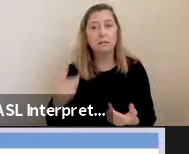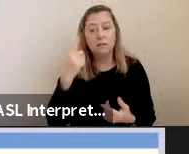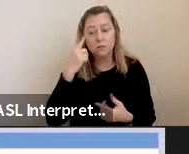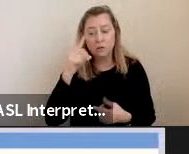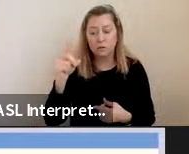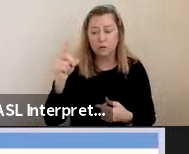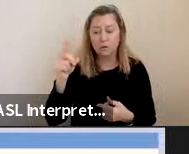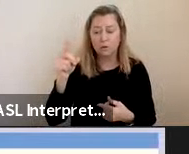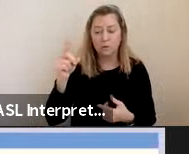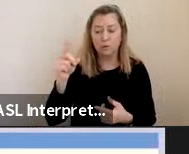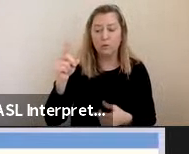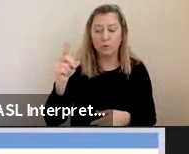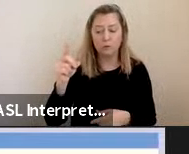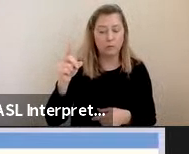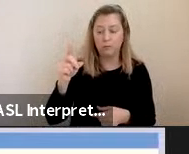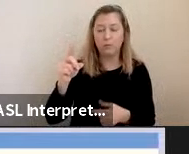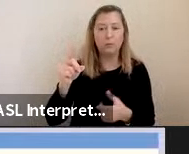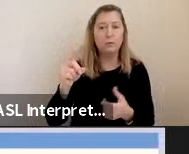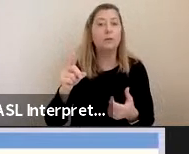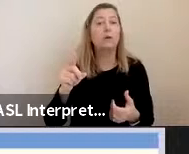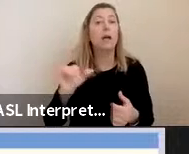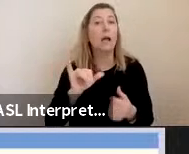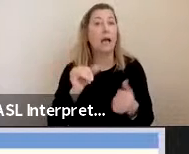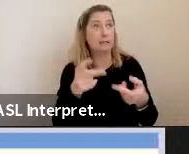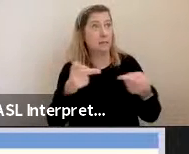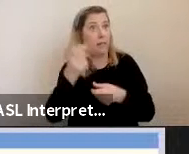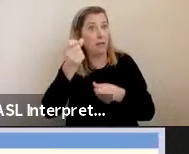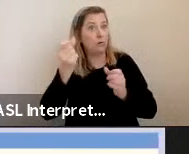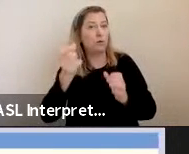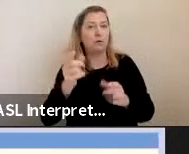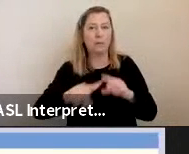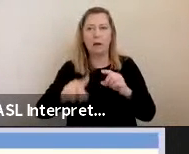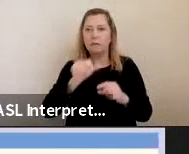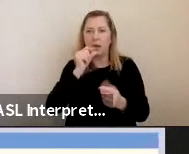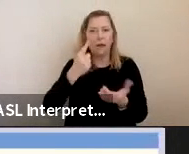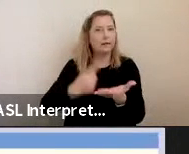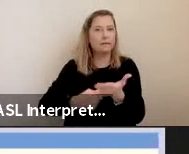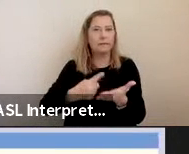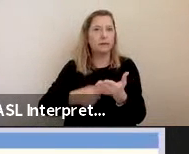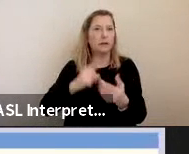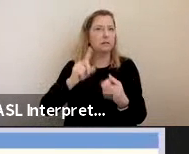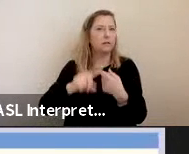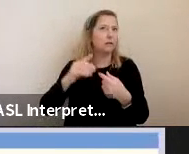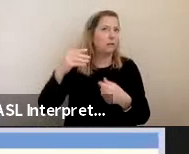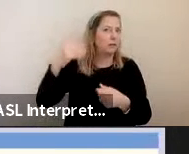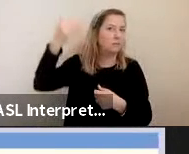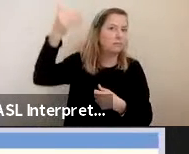To move this agenda item as a placeholder, but not discuss it until future